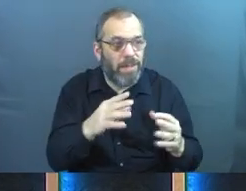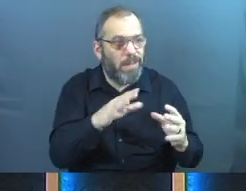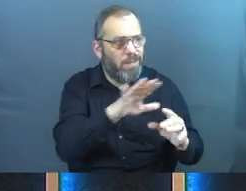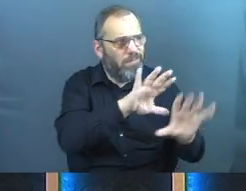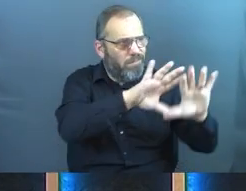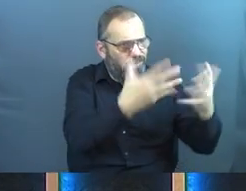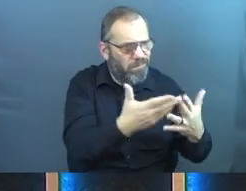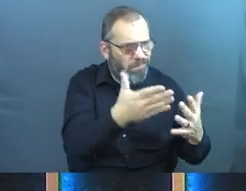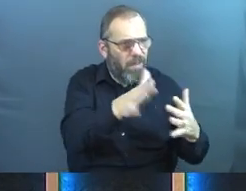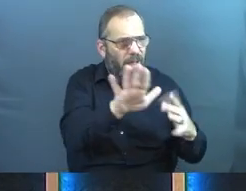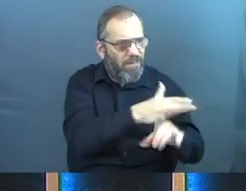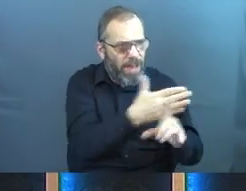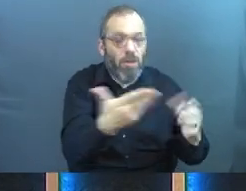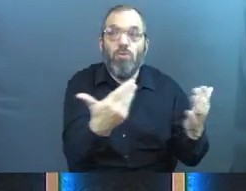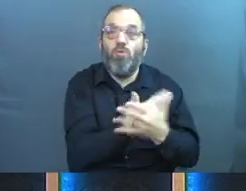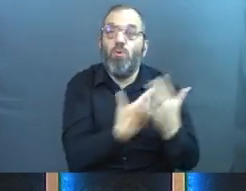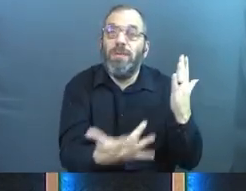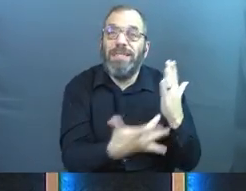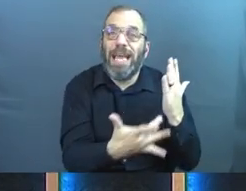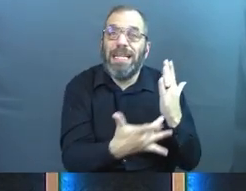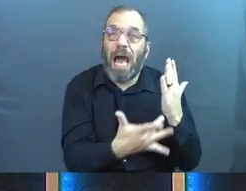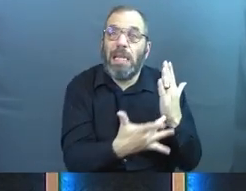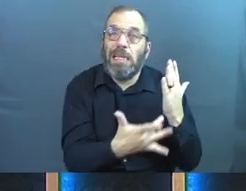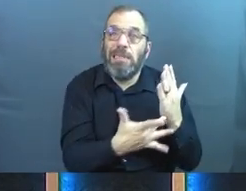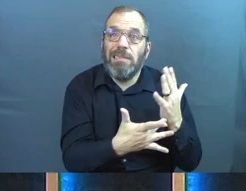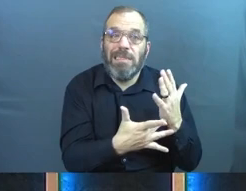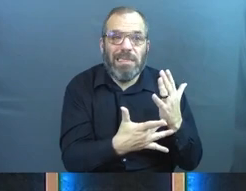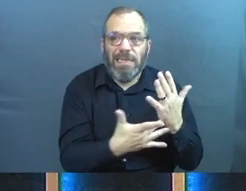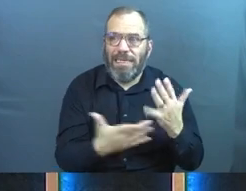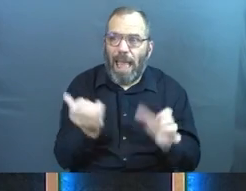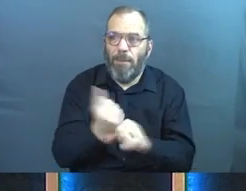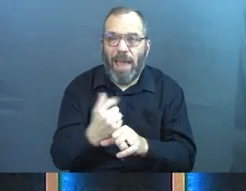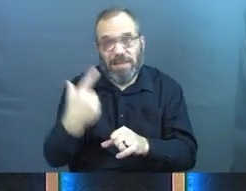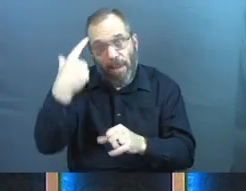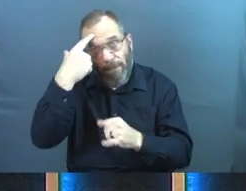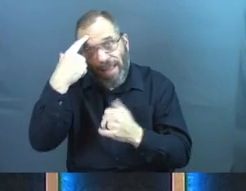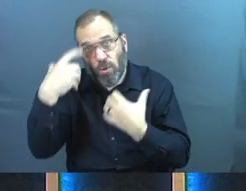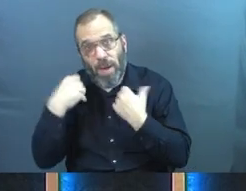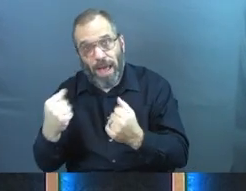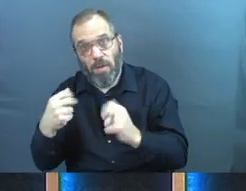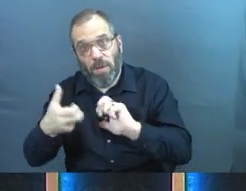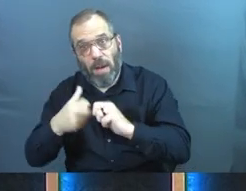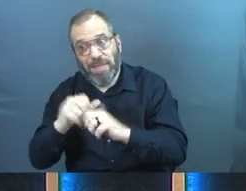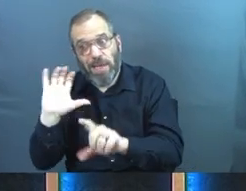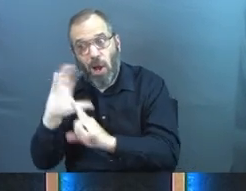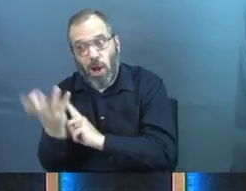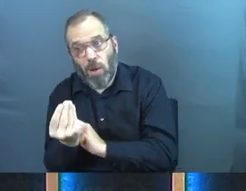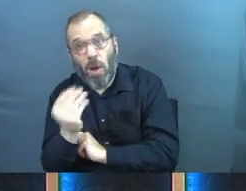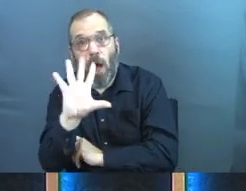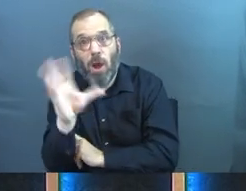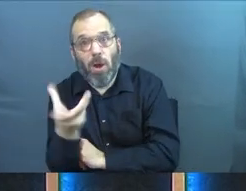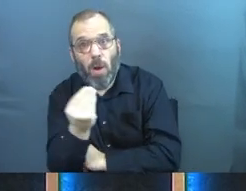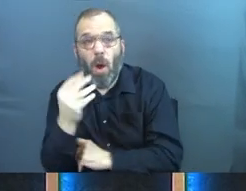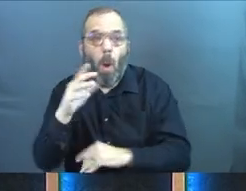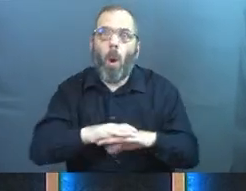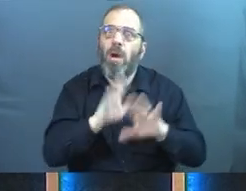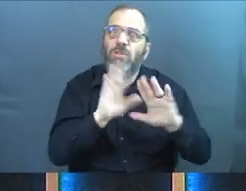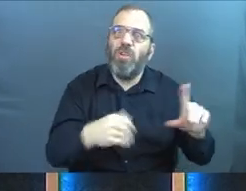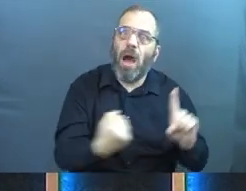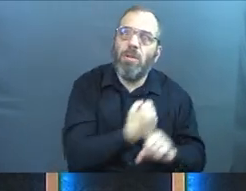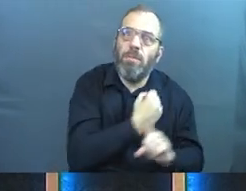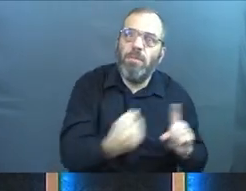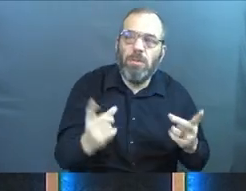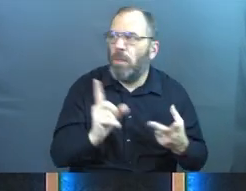that create new technology that drives mental health problems in our culture, influence over child